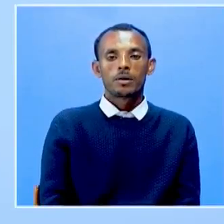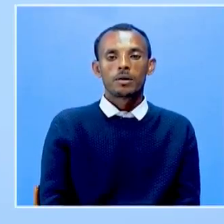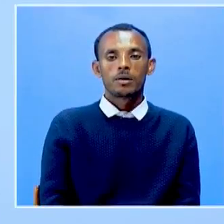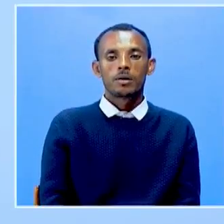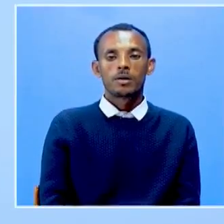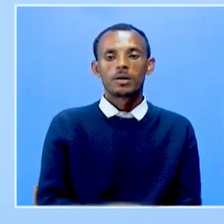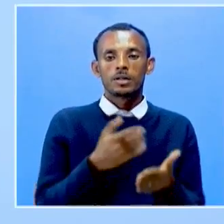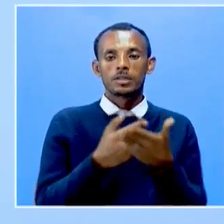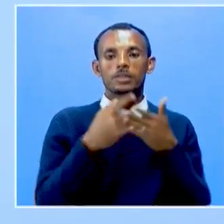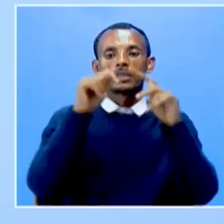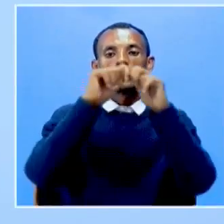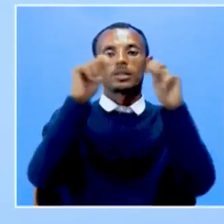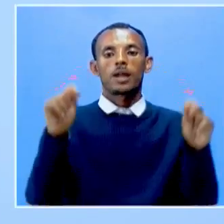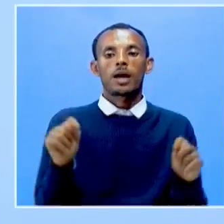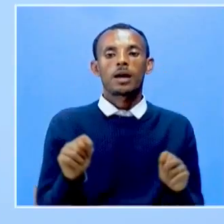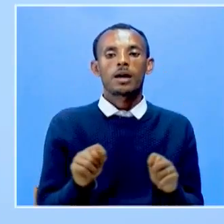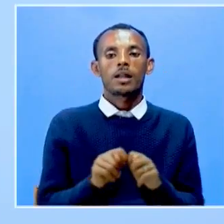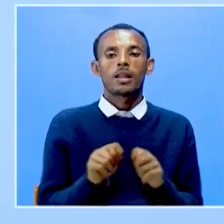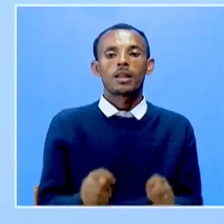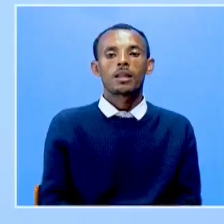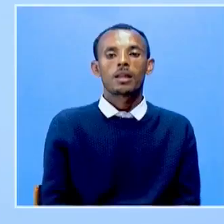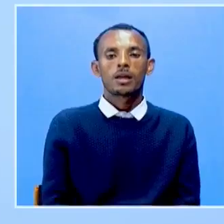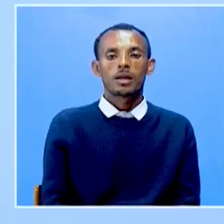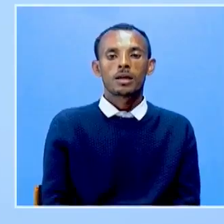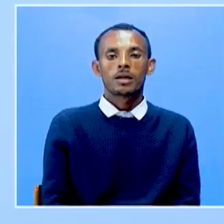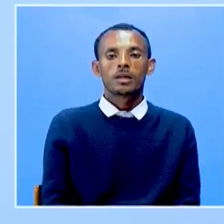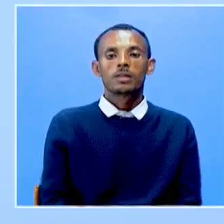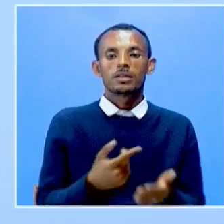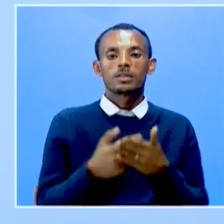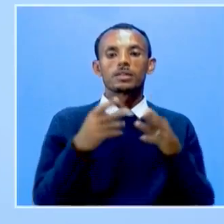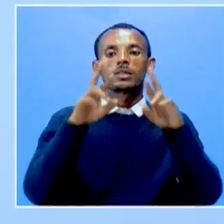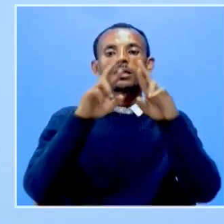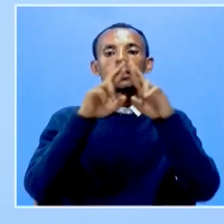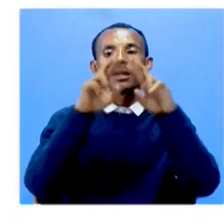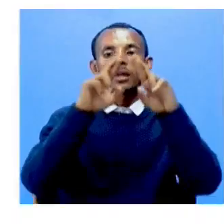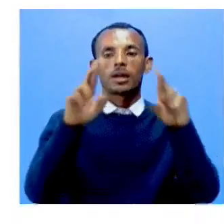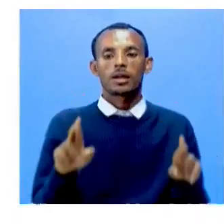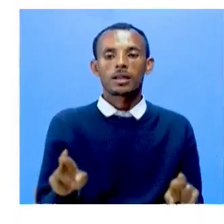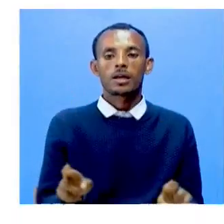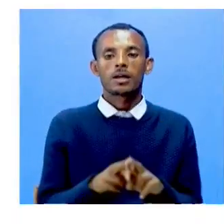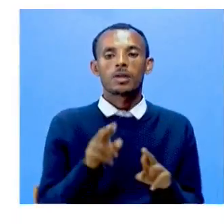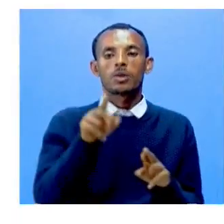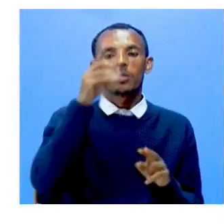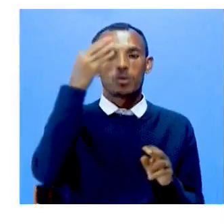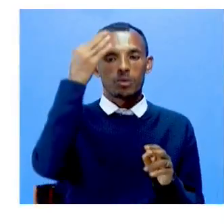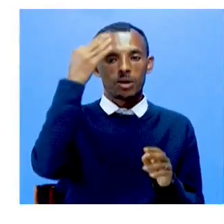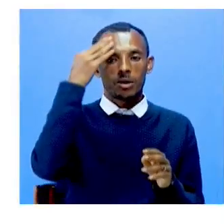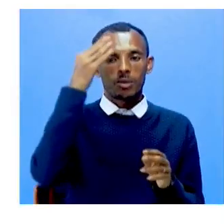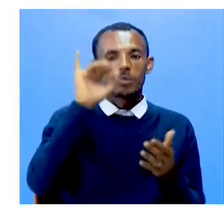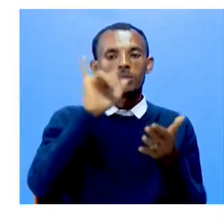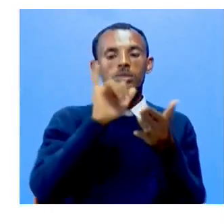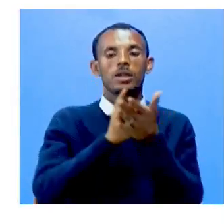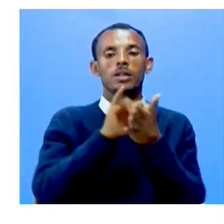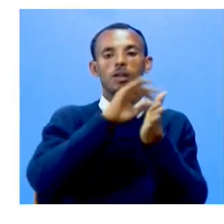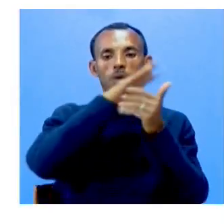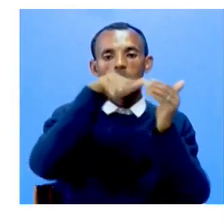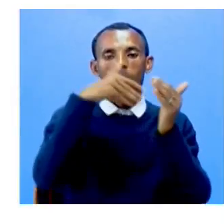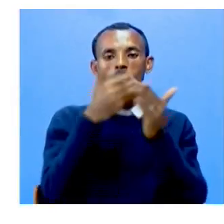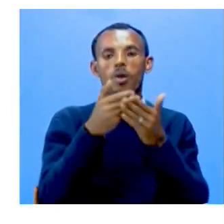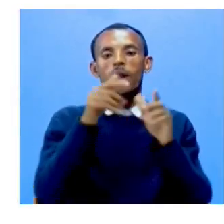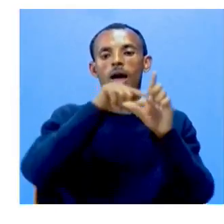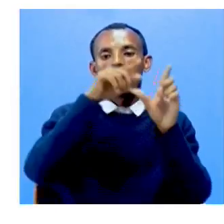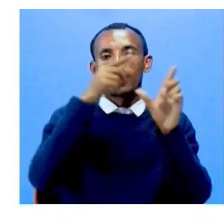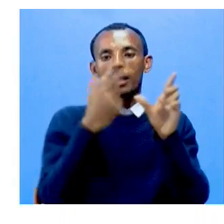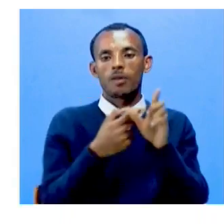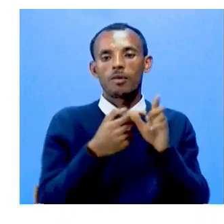In this triangle, this rectangle, so you know that all angles of a